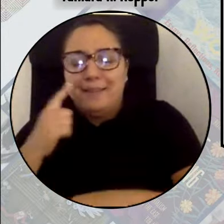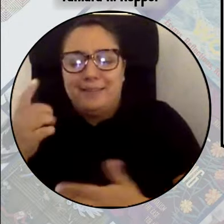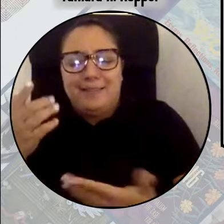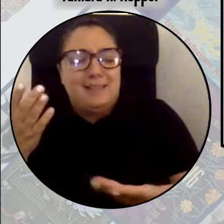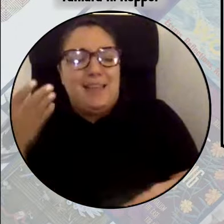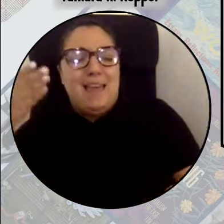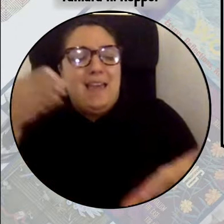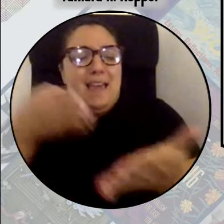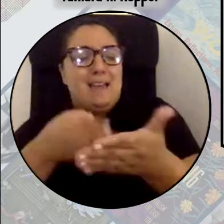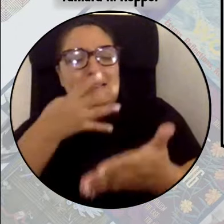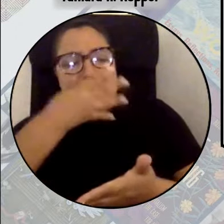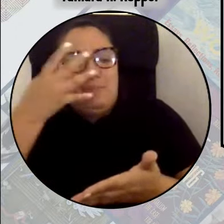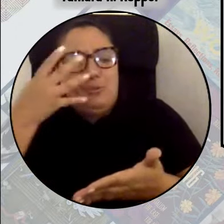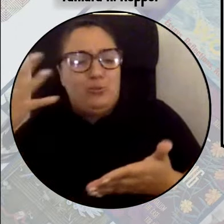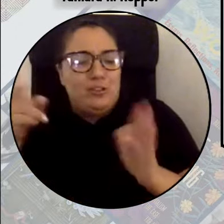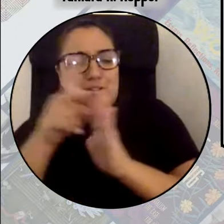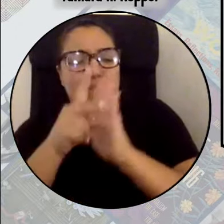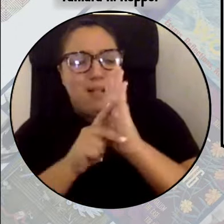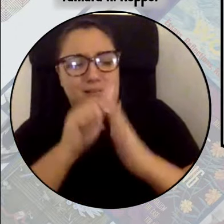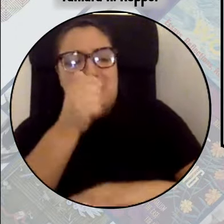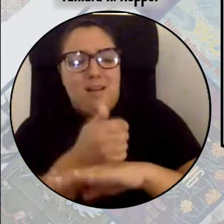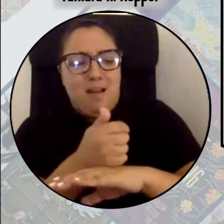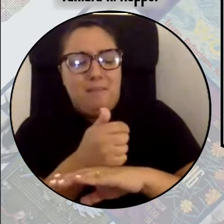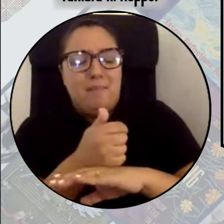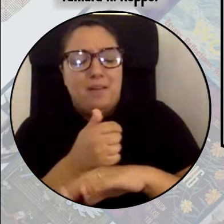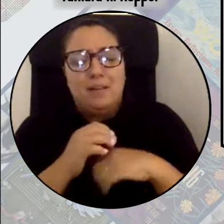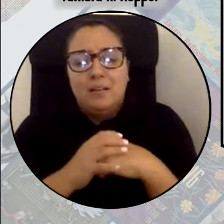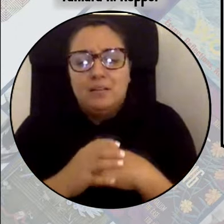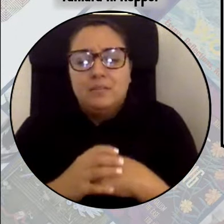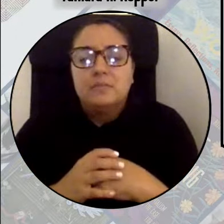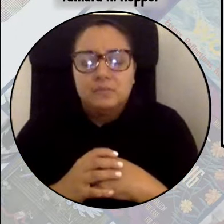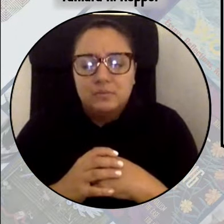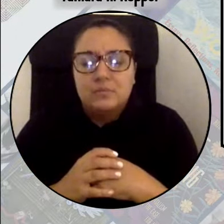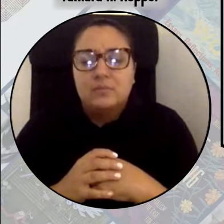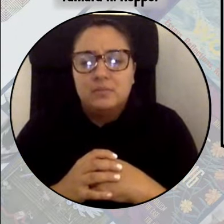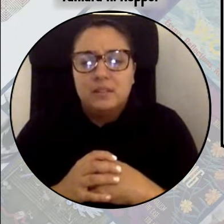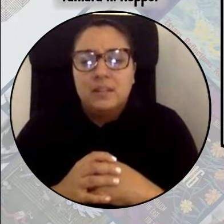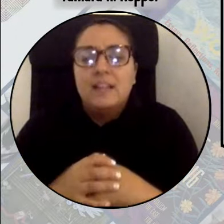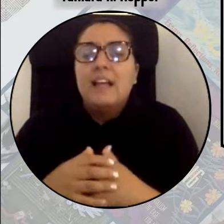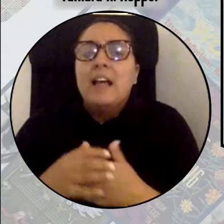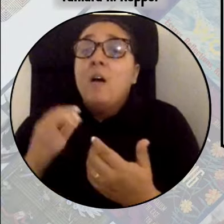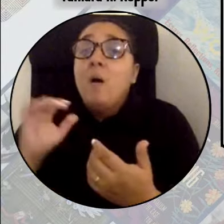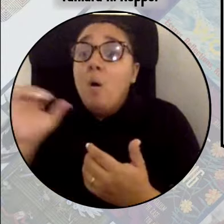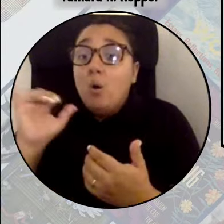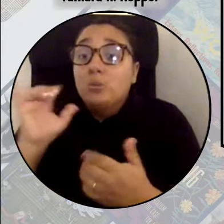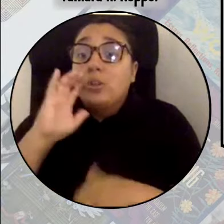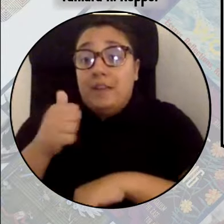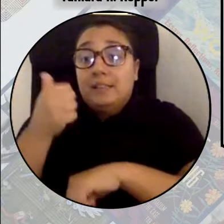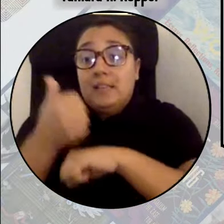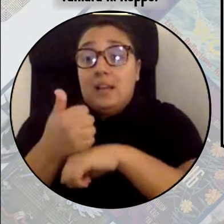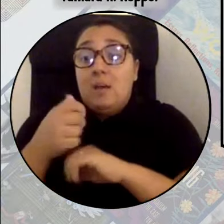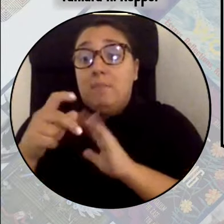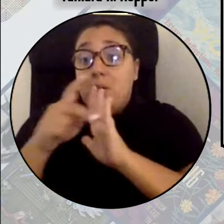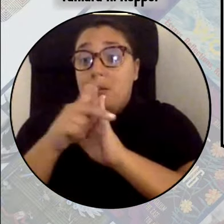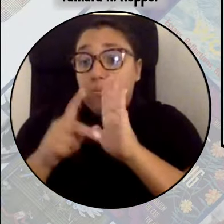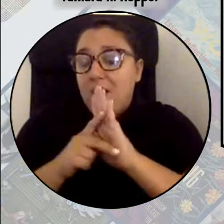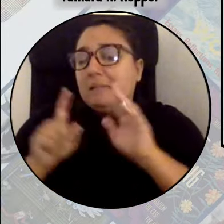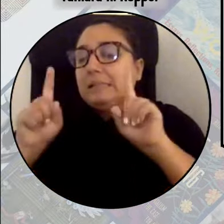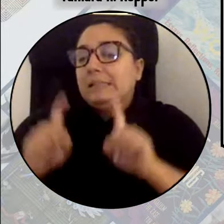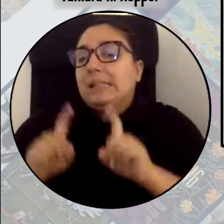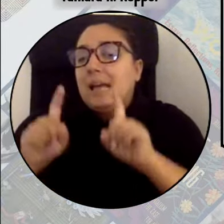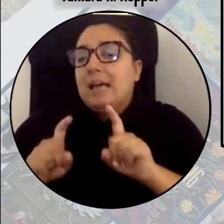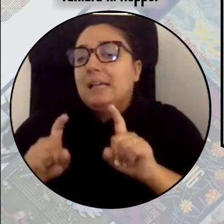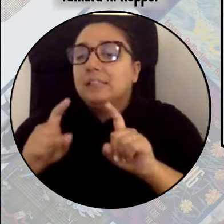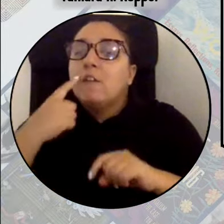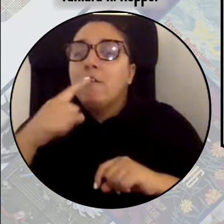is in this Anti-Drug Abuse Act is they establish a pilot project in four cities to link local police with